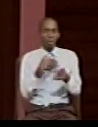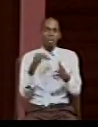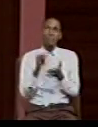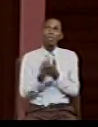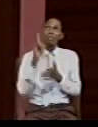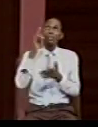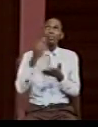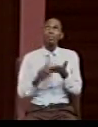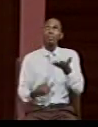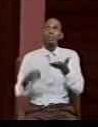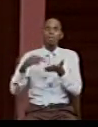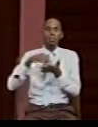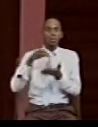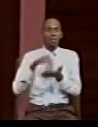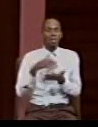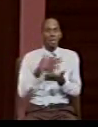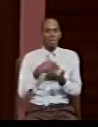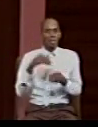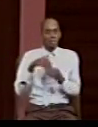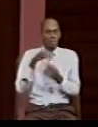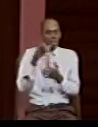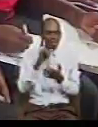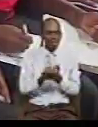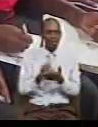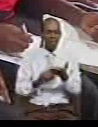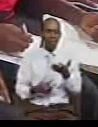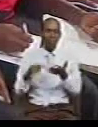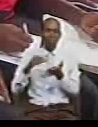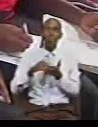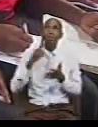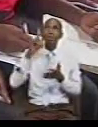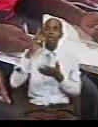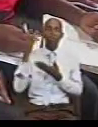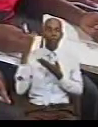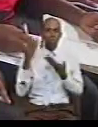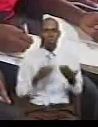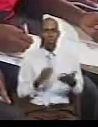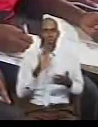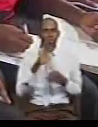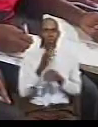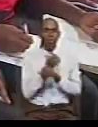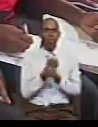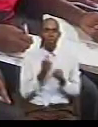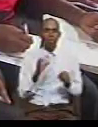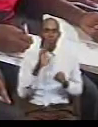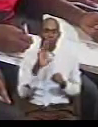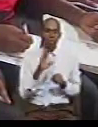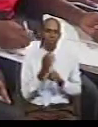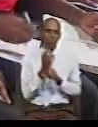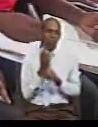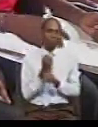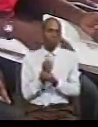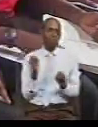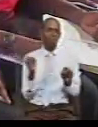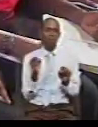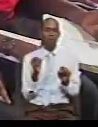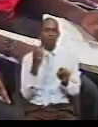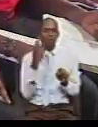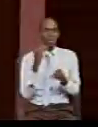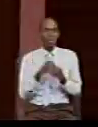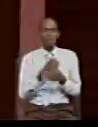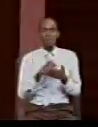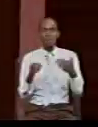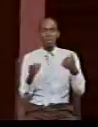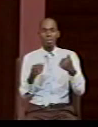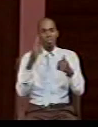that resurrection he brought your salvation, your justification. Look at verse 10. For with